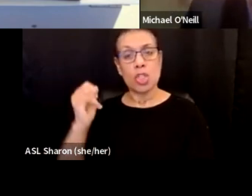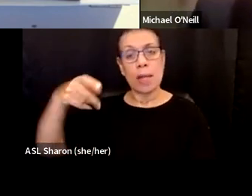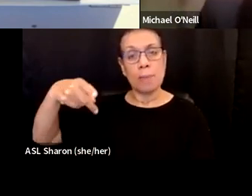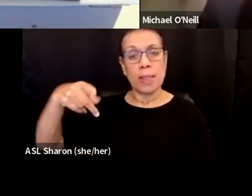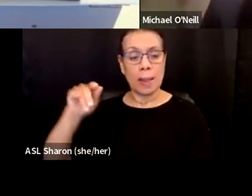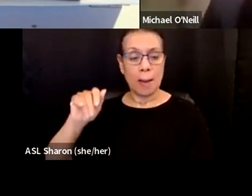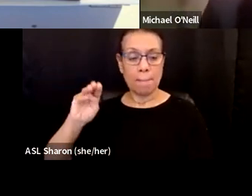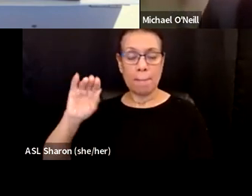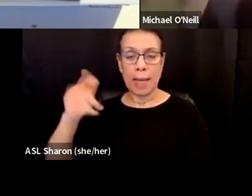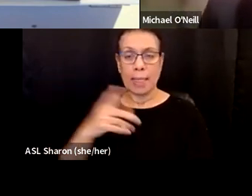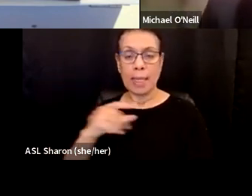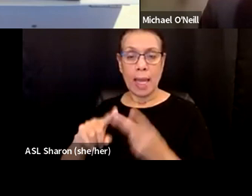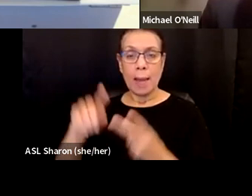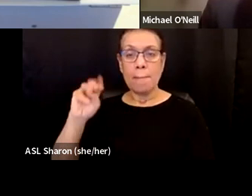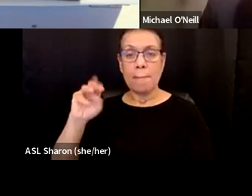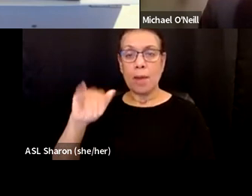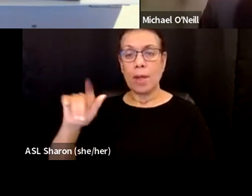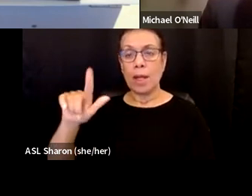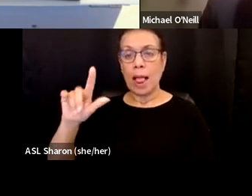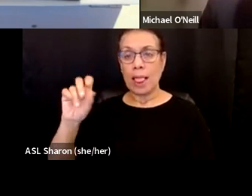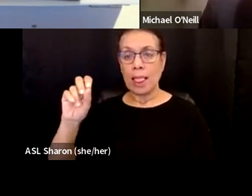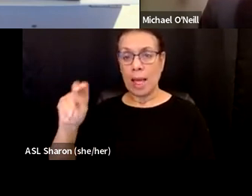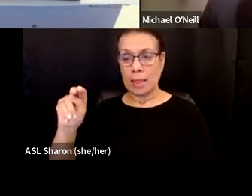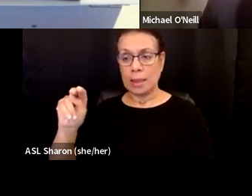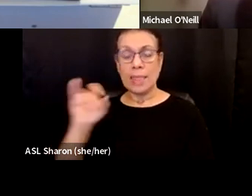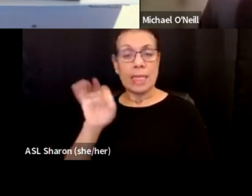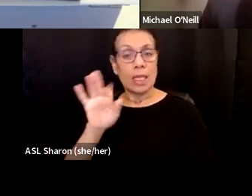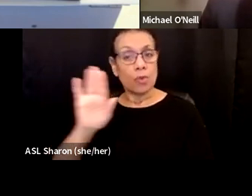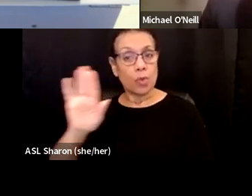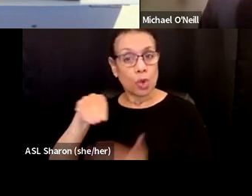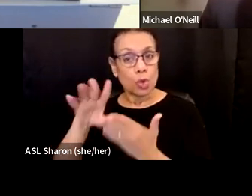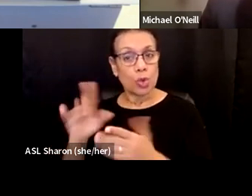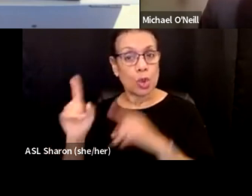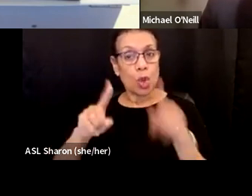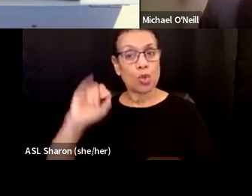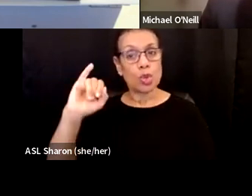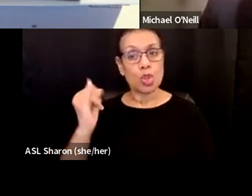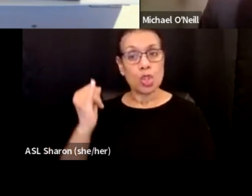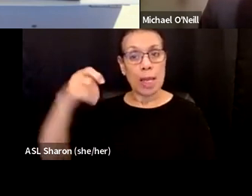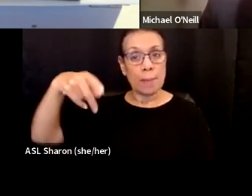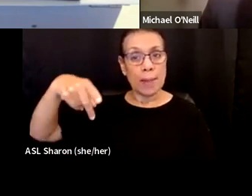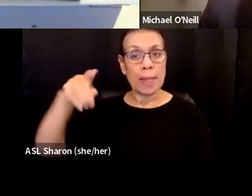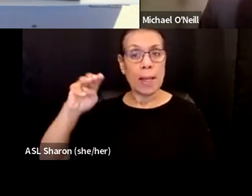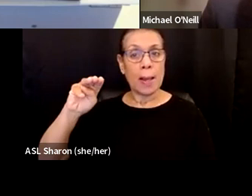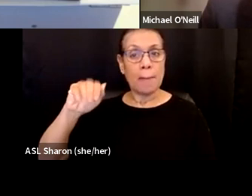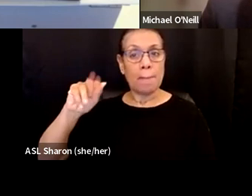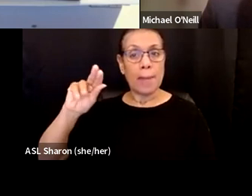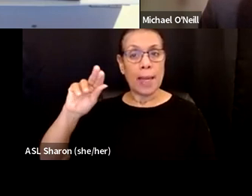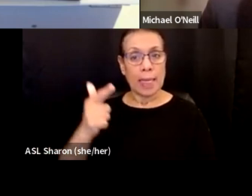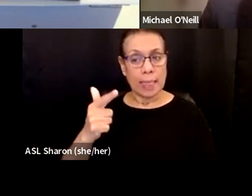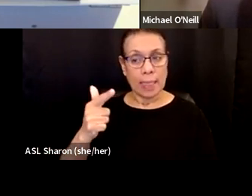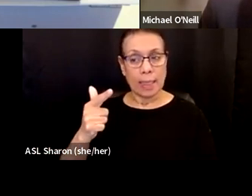school and the mary lyon however if your students attend the jp manning in order to be